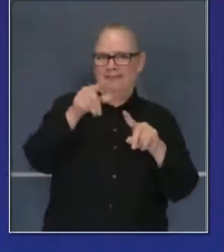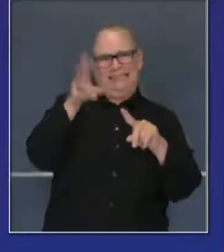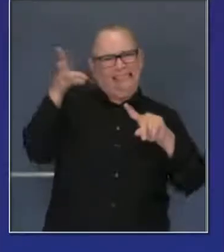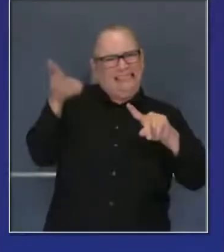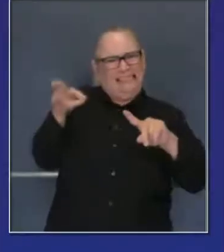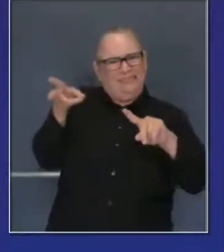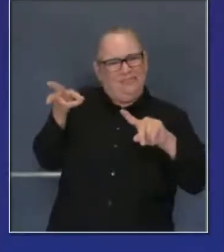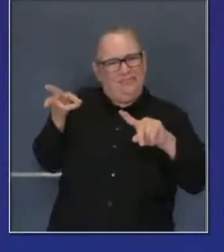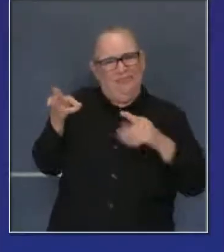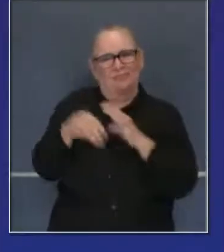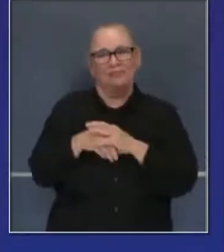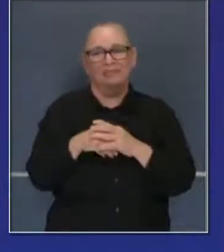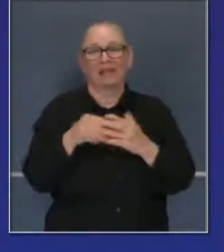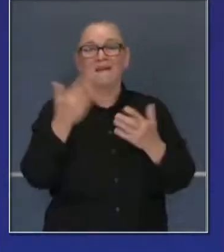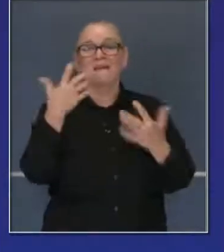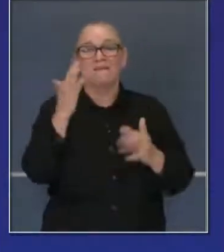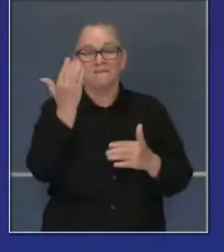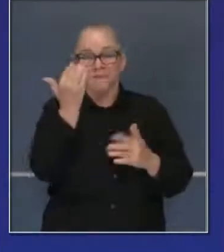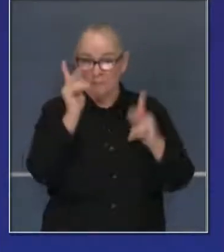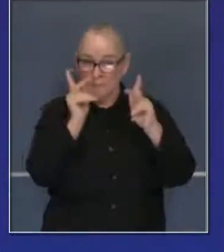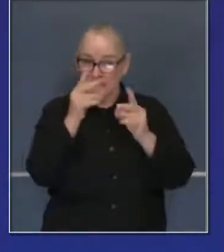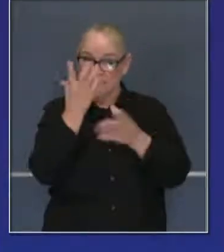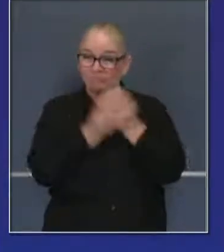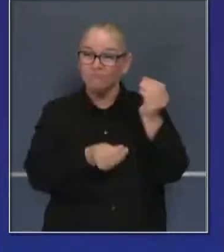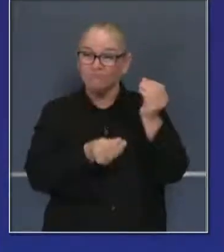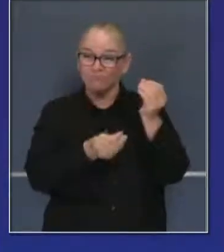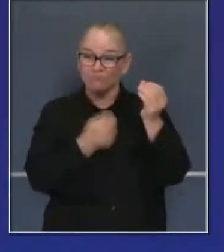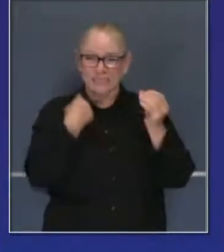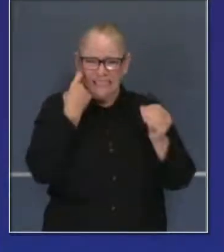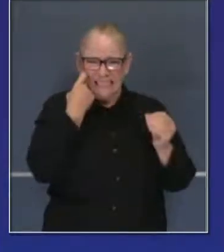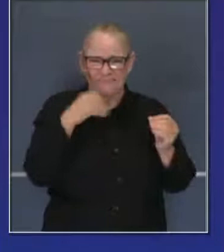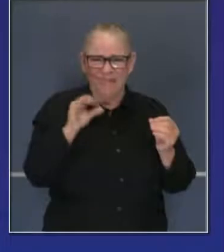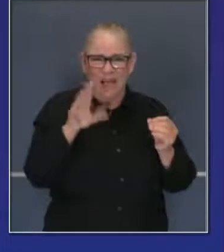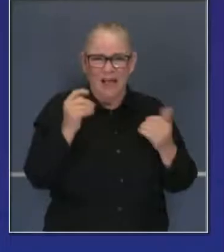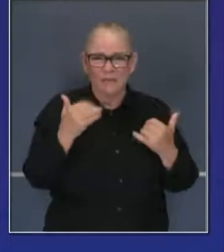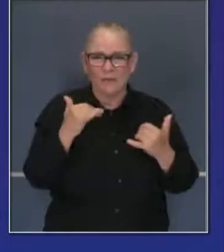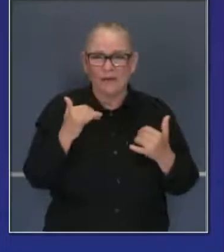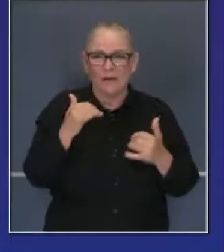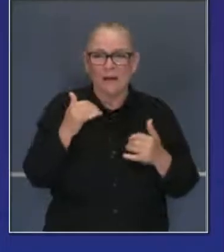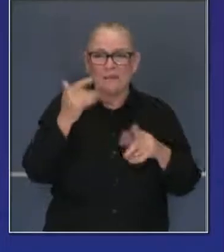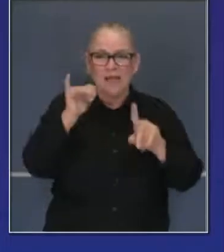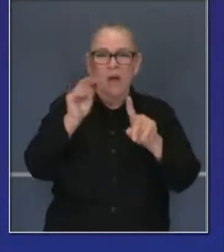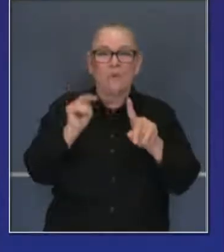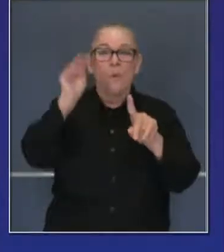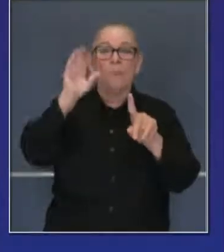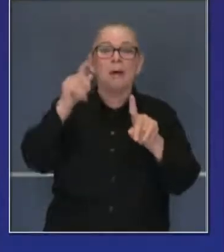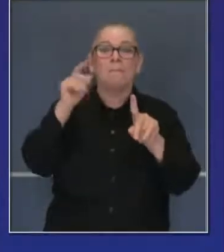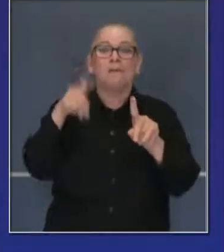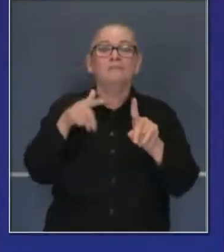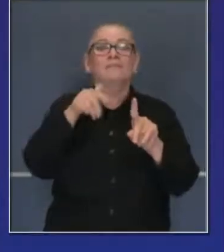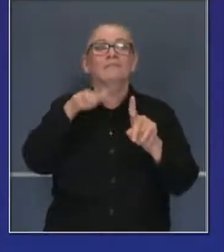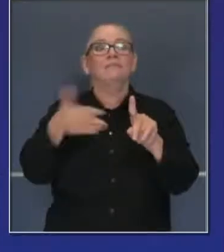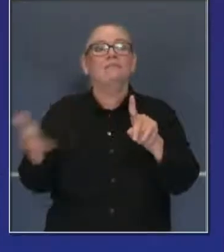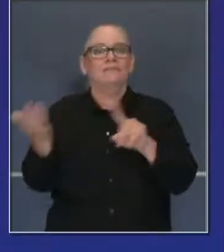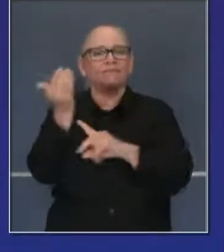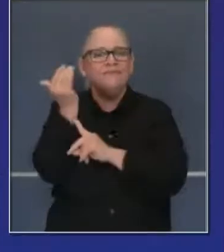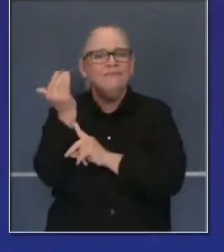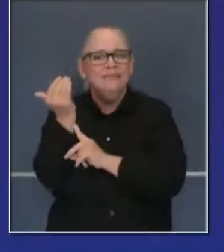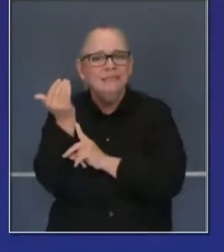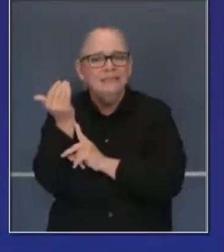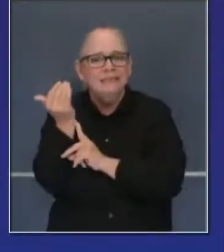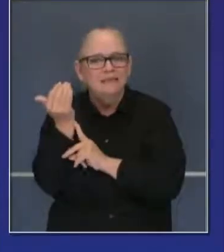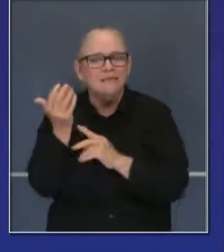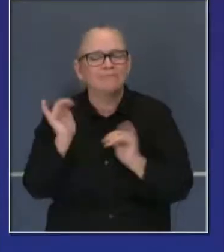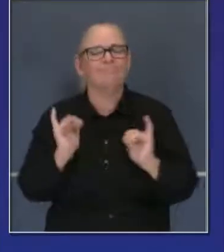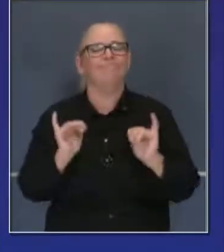15 lives that have been lost that we know of to date just in this complex, which is obviously devastating. And I just